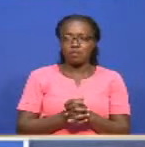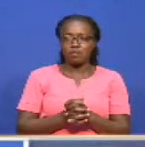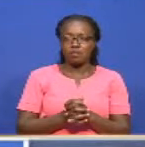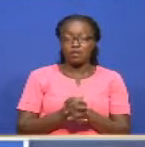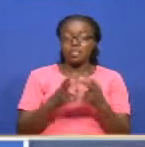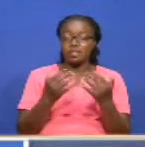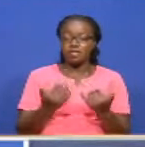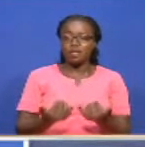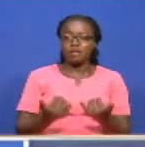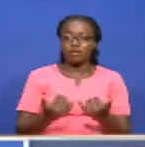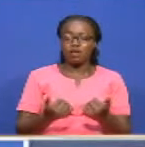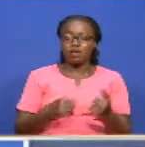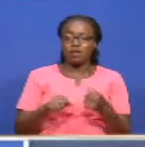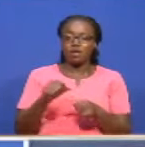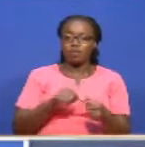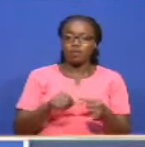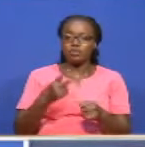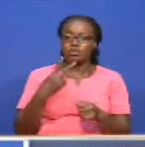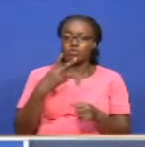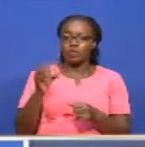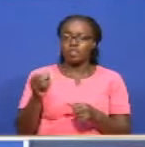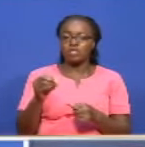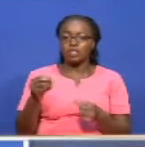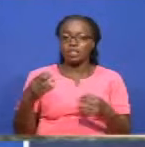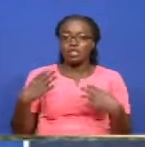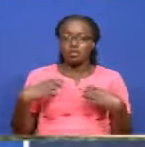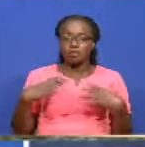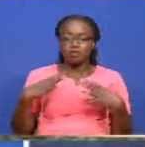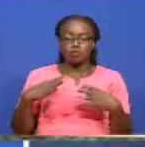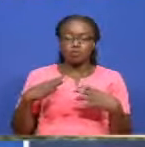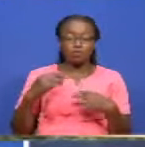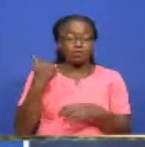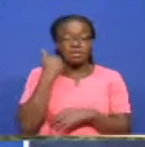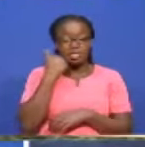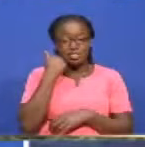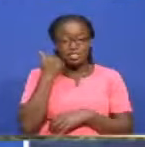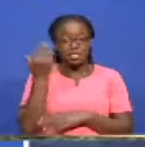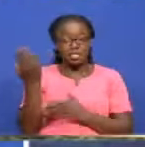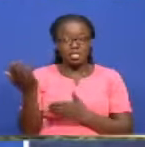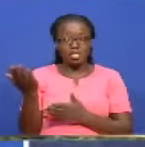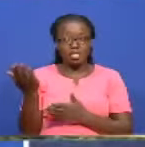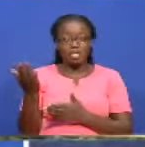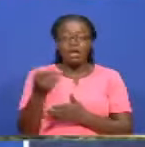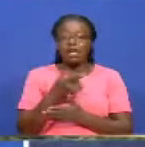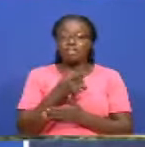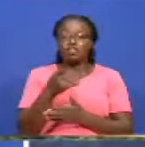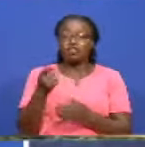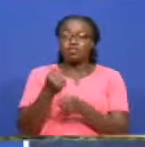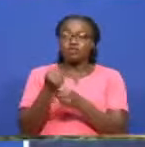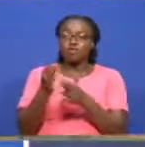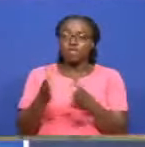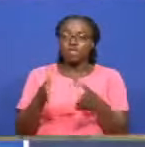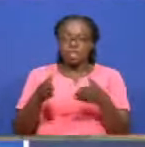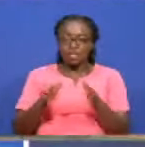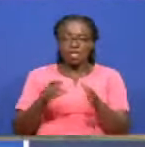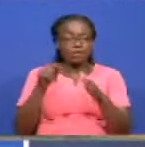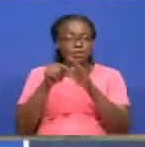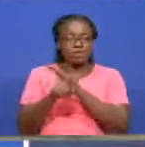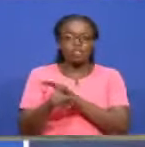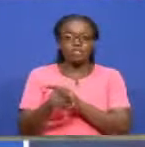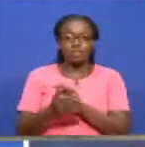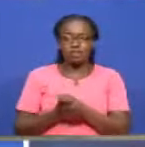Currently, there are about 200 COVID-19 patients and those attending to them are allowed entry.